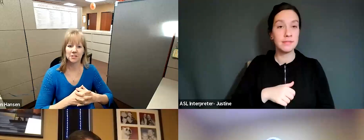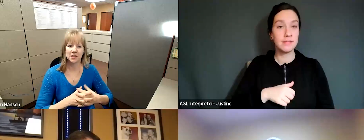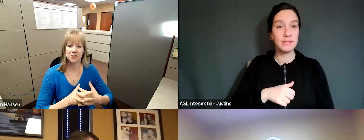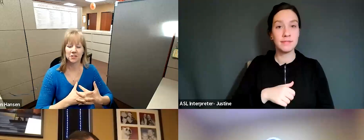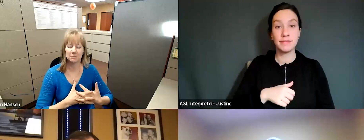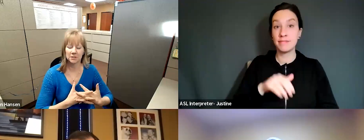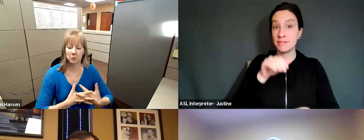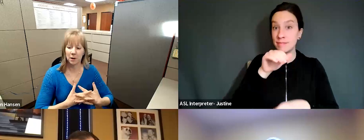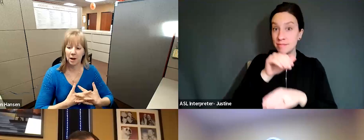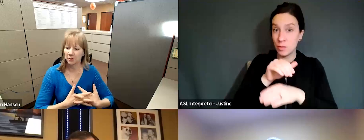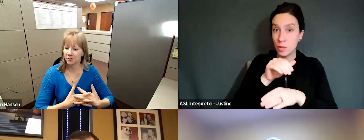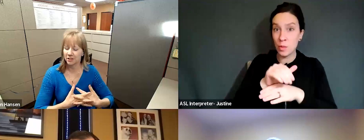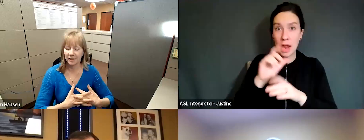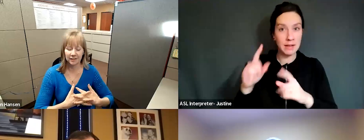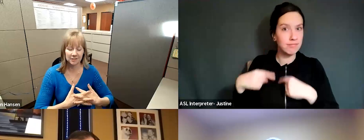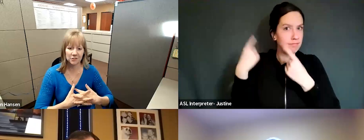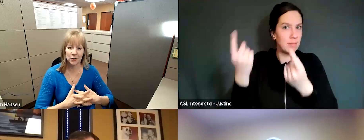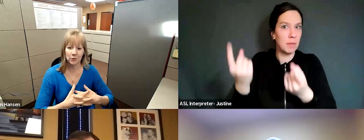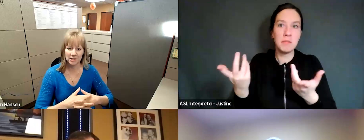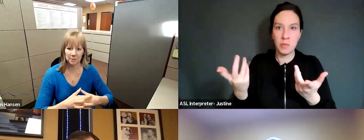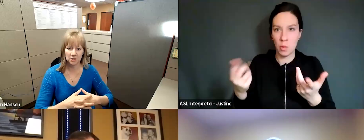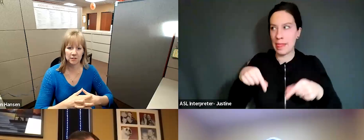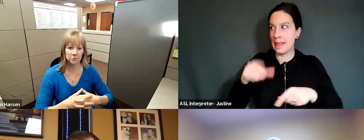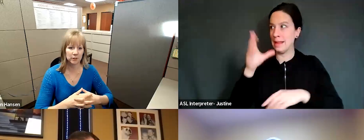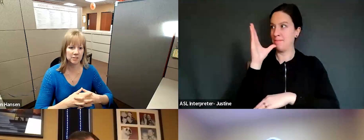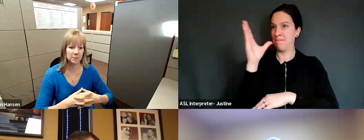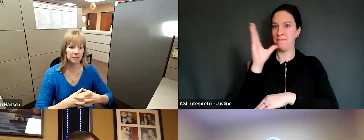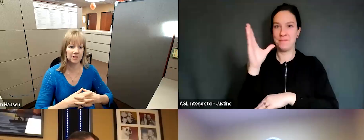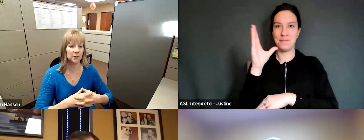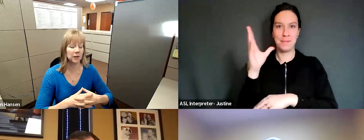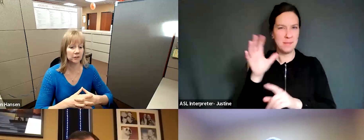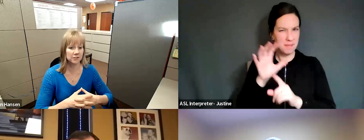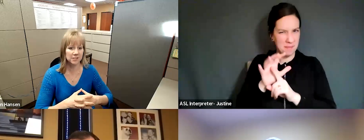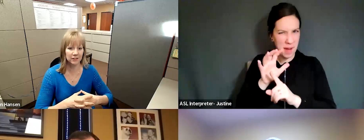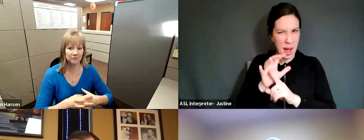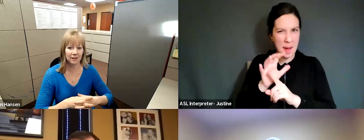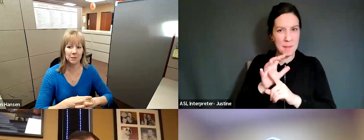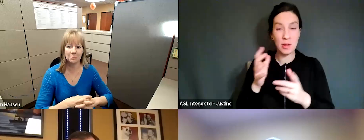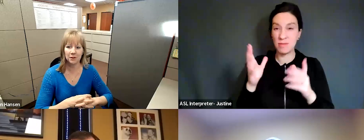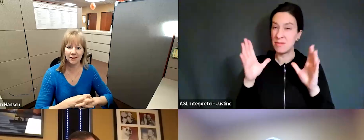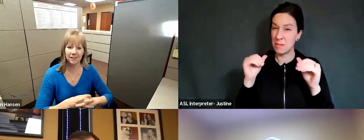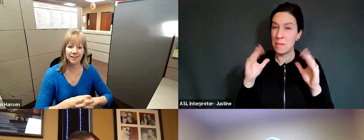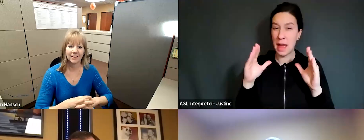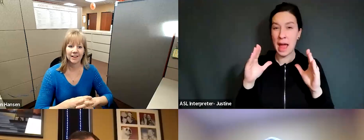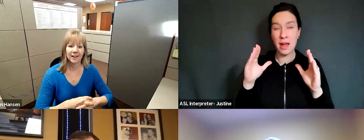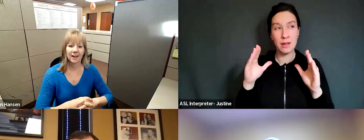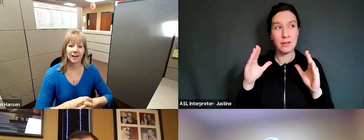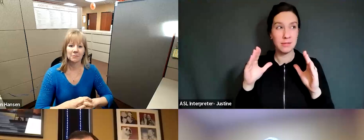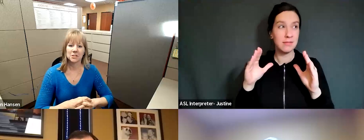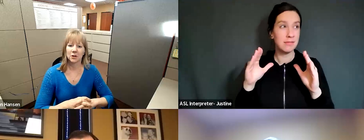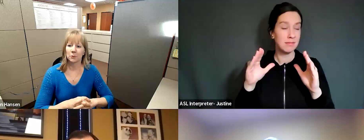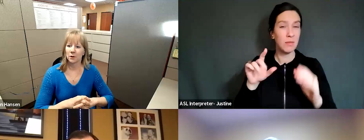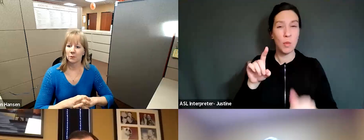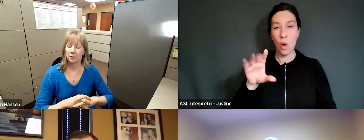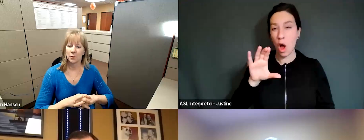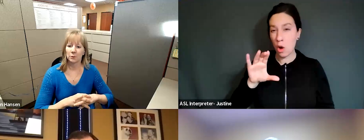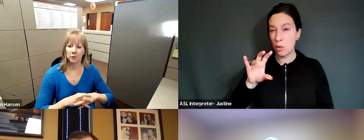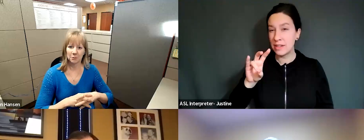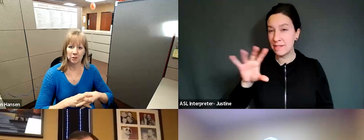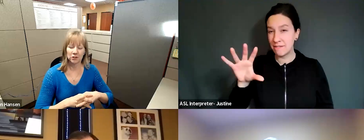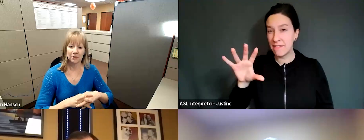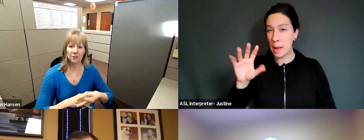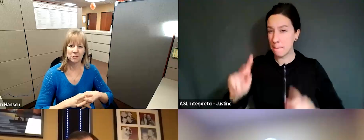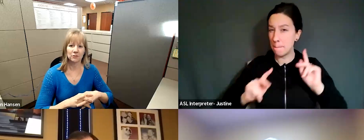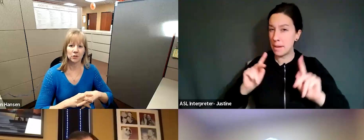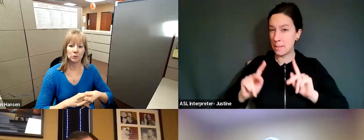these presentations have been so popular. Tonight is no exception, as we're expecting about 175 people. So we